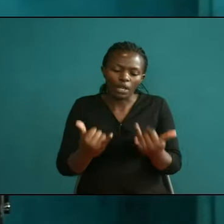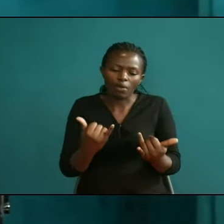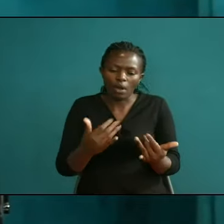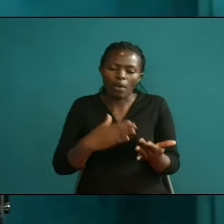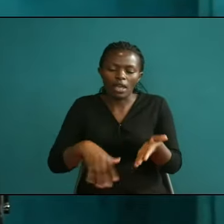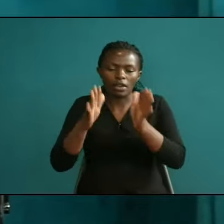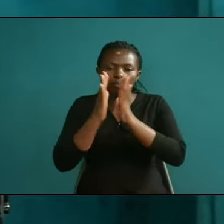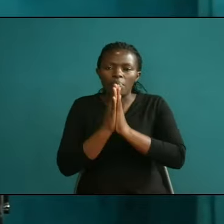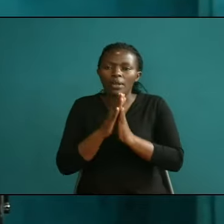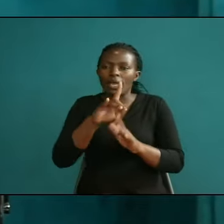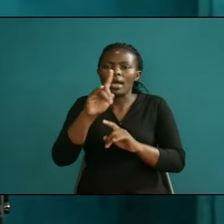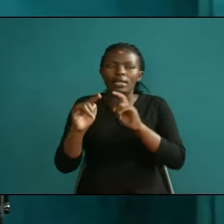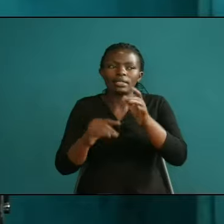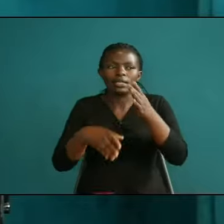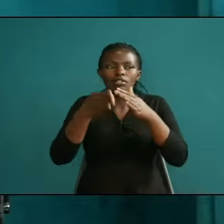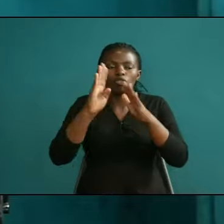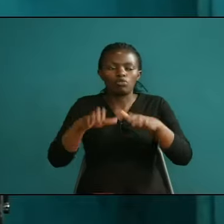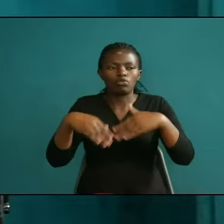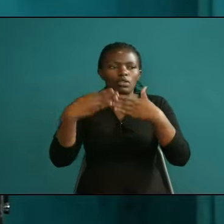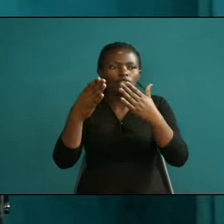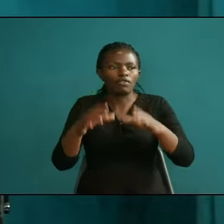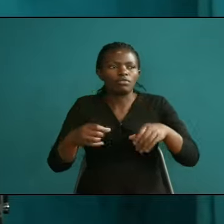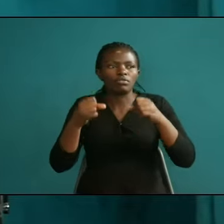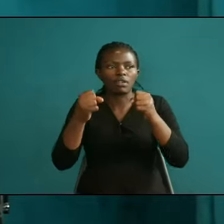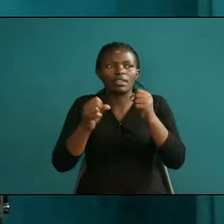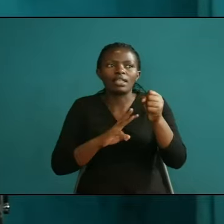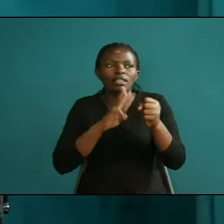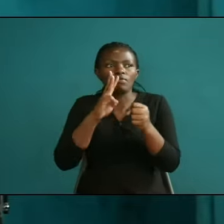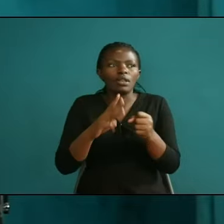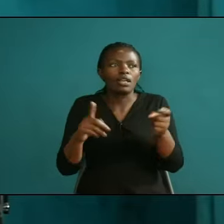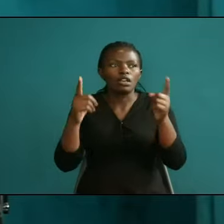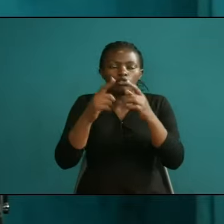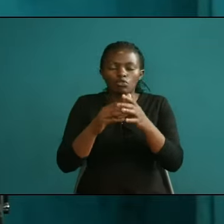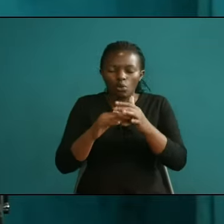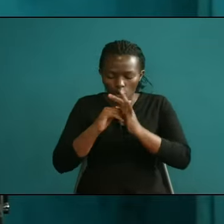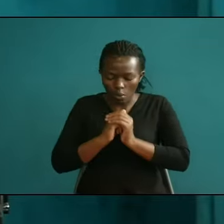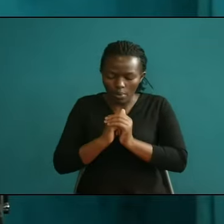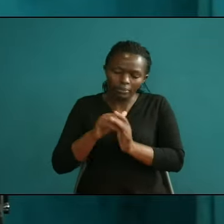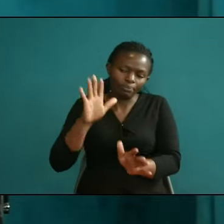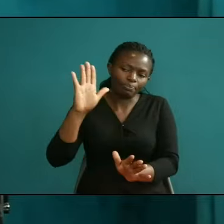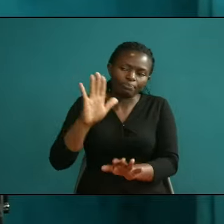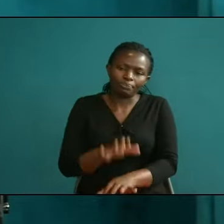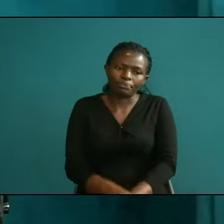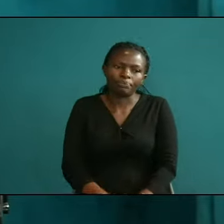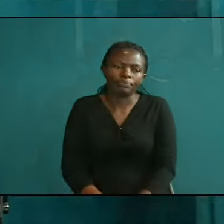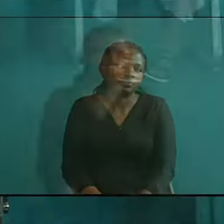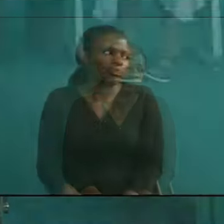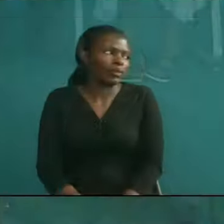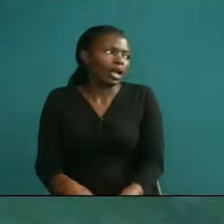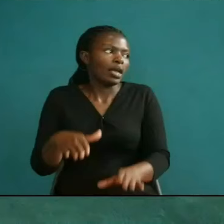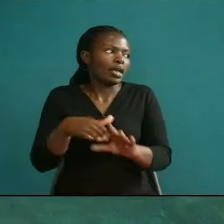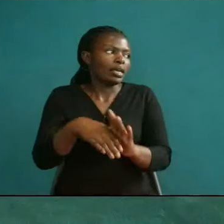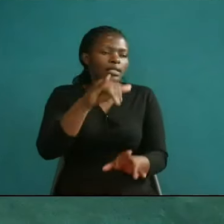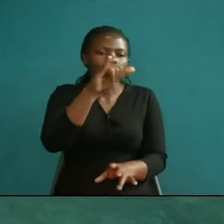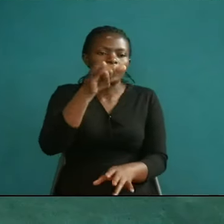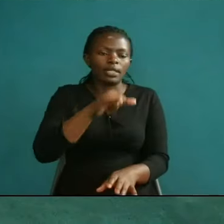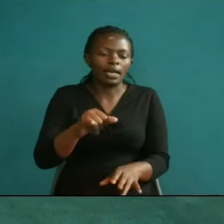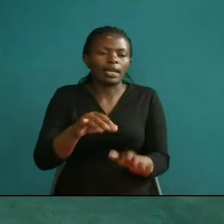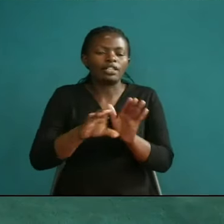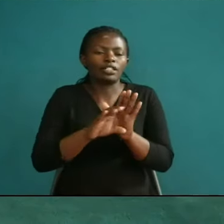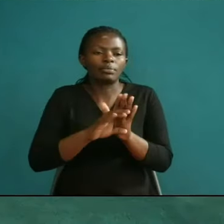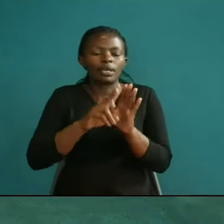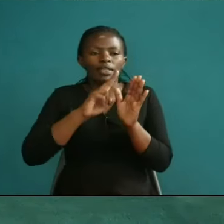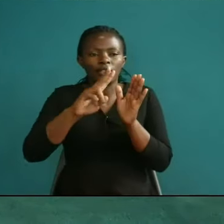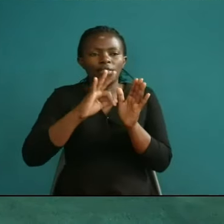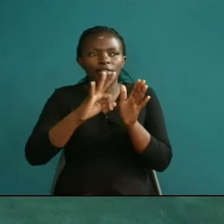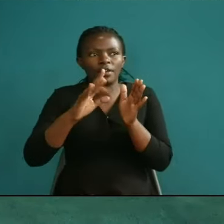God to give you strength and the willingness to obey him. So Zechariah 3 verse 7 says, "Thus